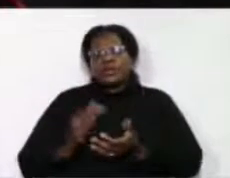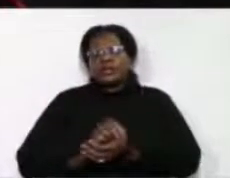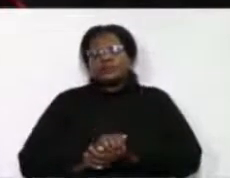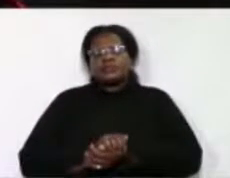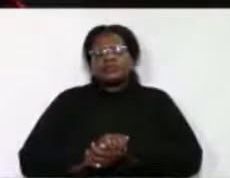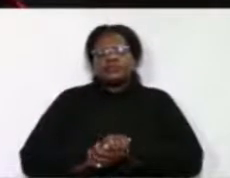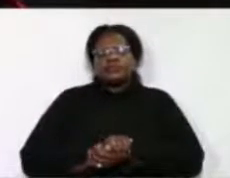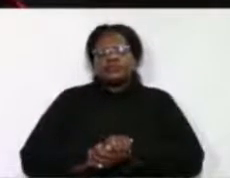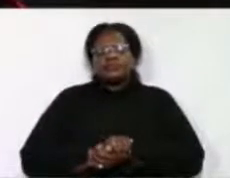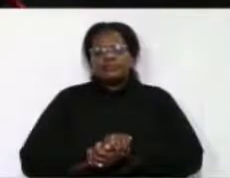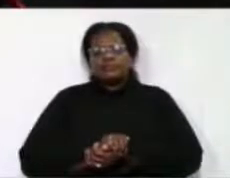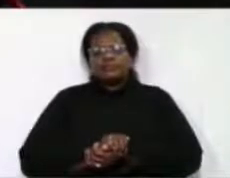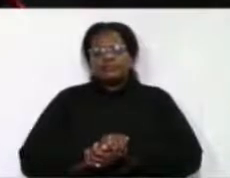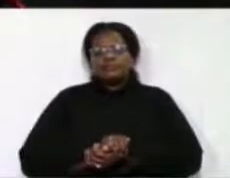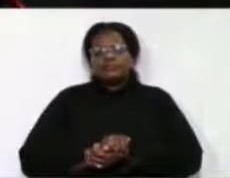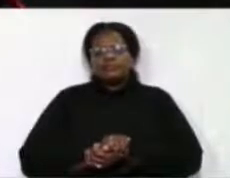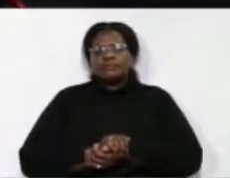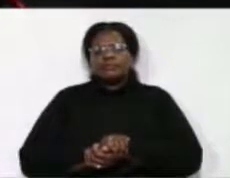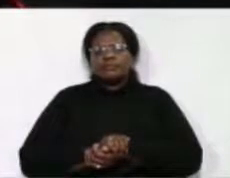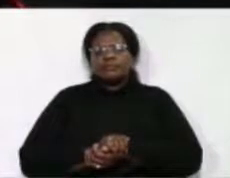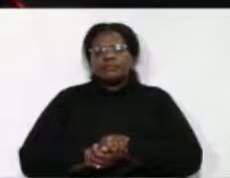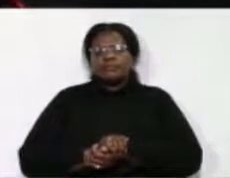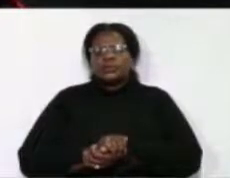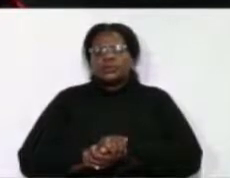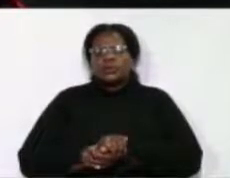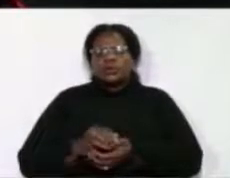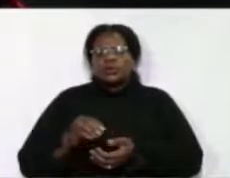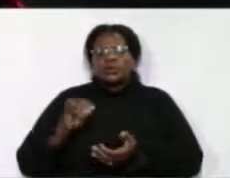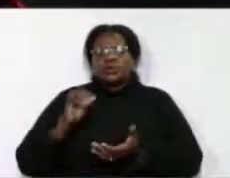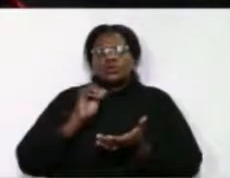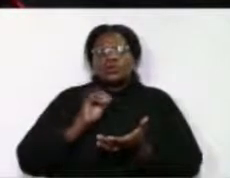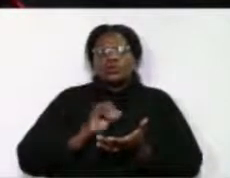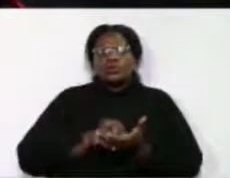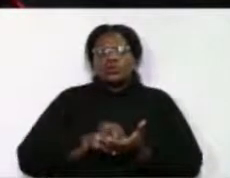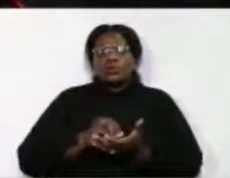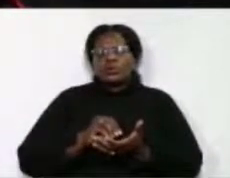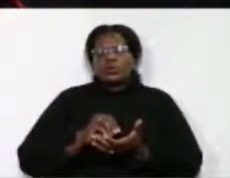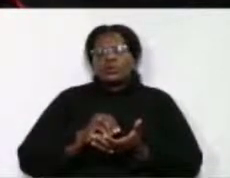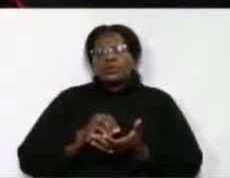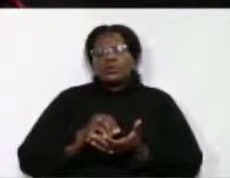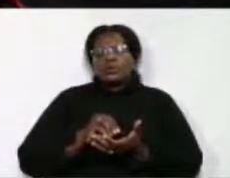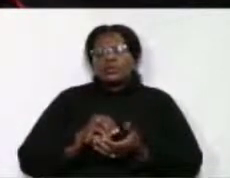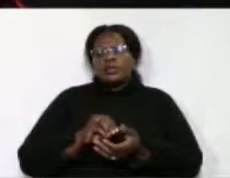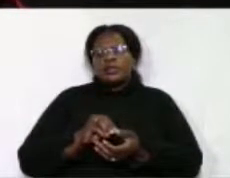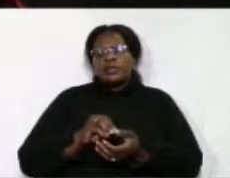you click and it will drop down and you choose it, and then it'll create the sheet for you. Right. We